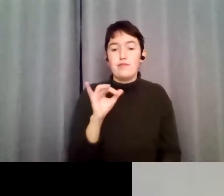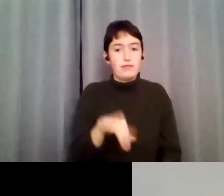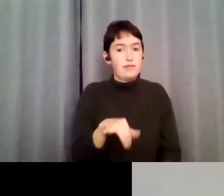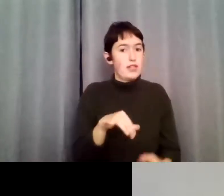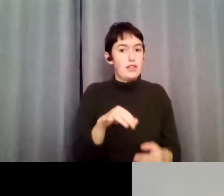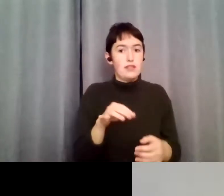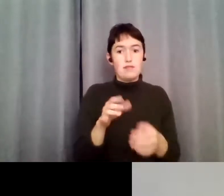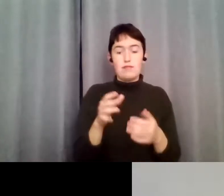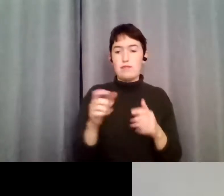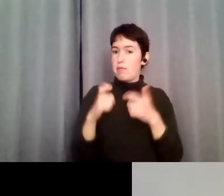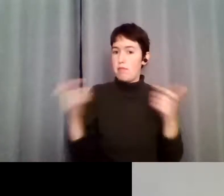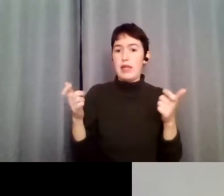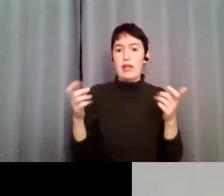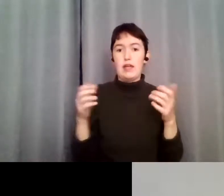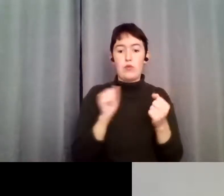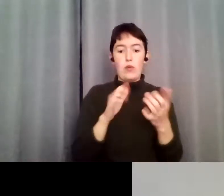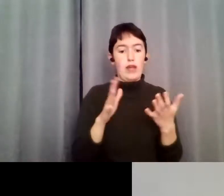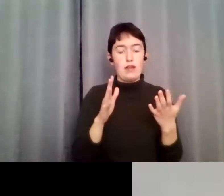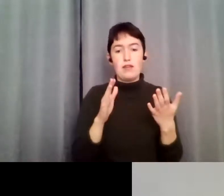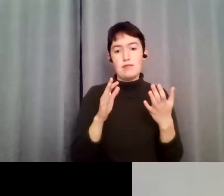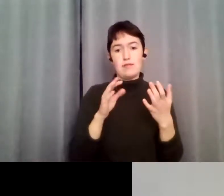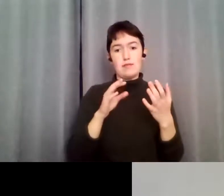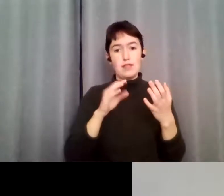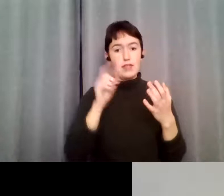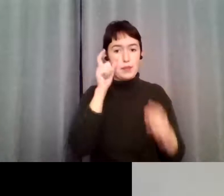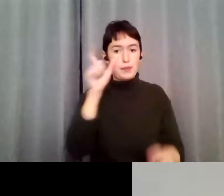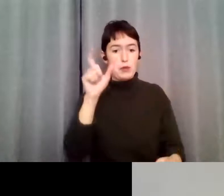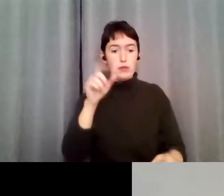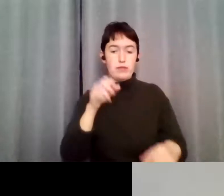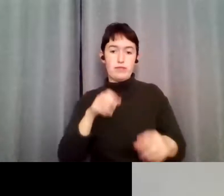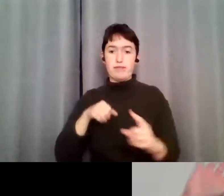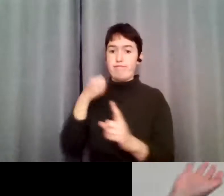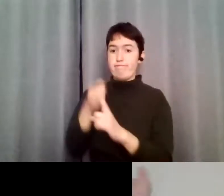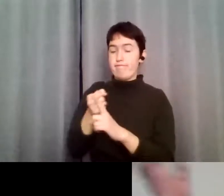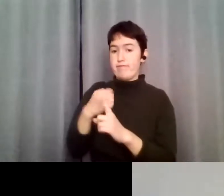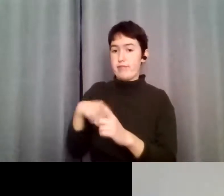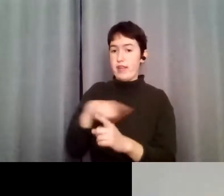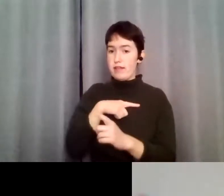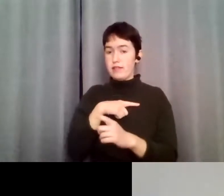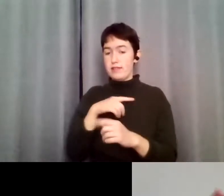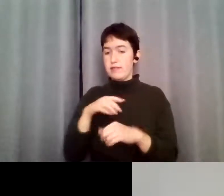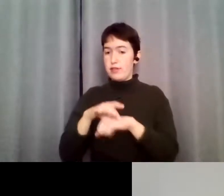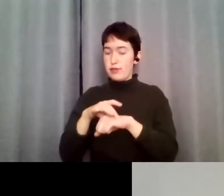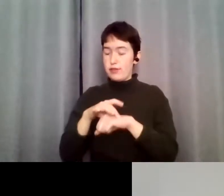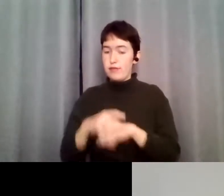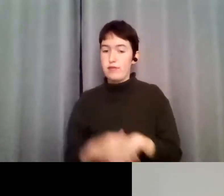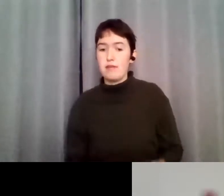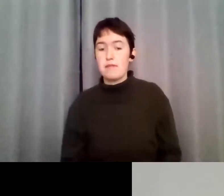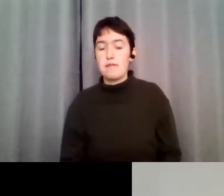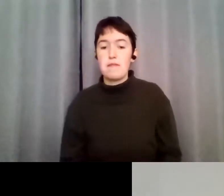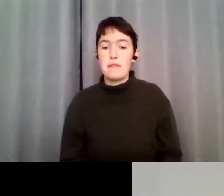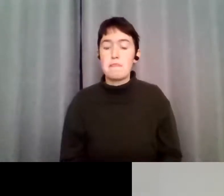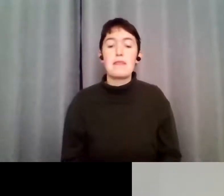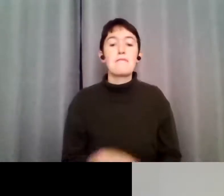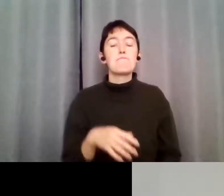affects us in our lives on Earth. As the moon orbits the Earth, it